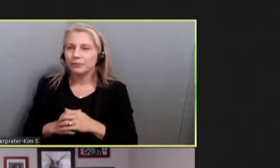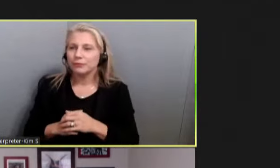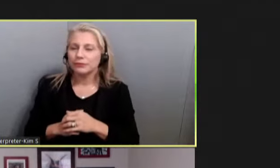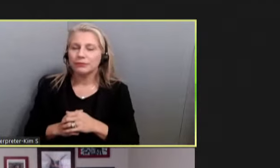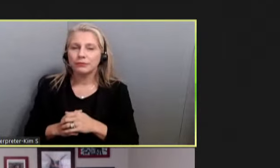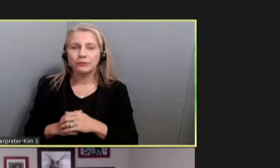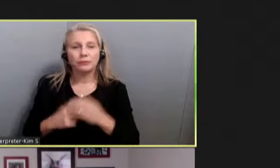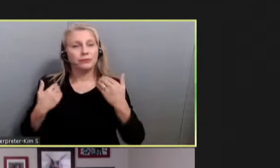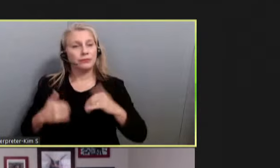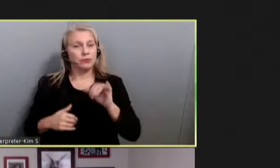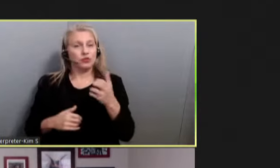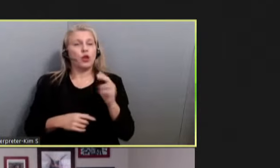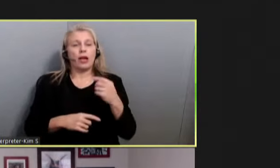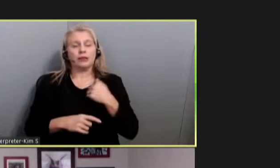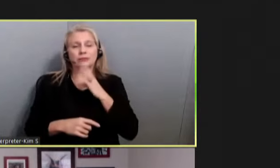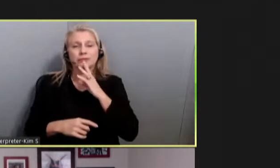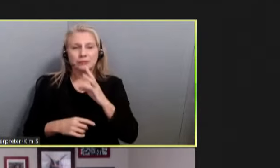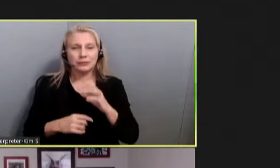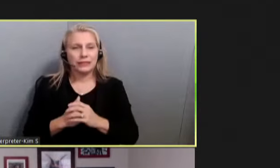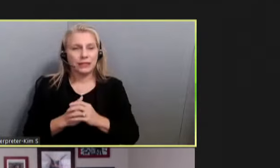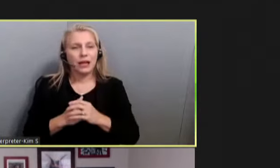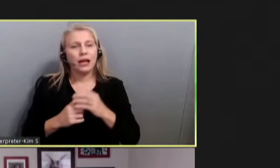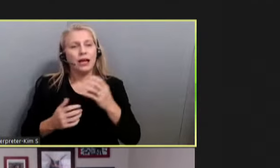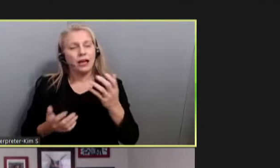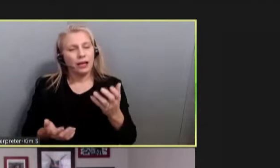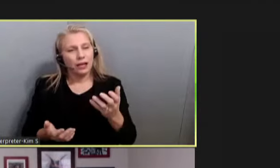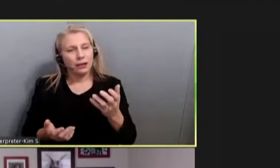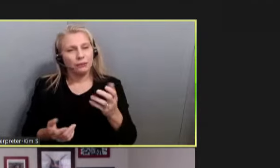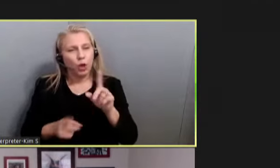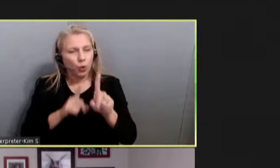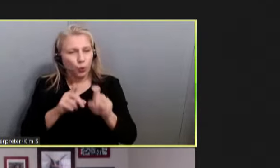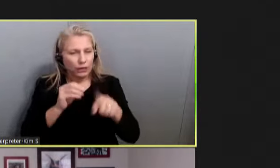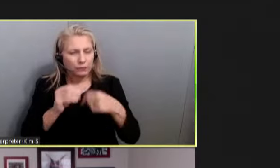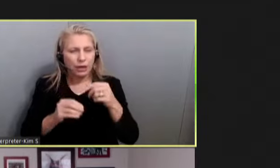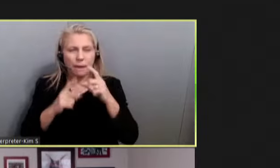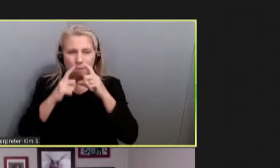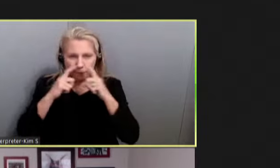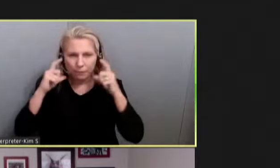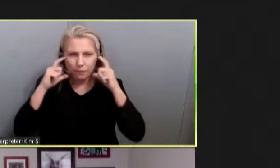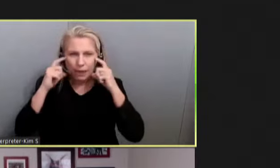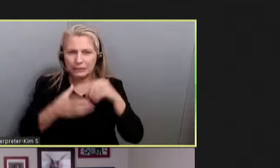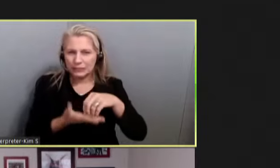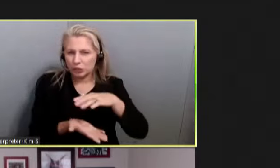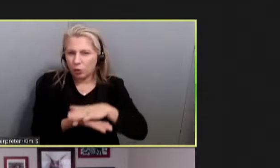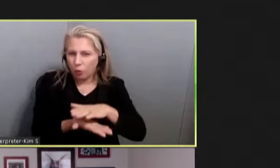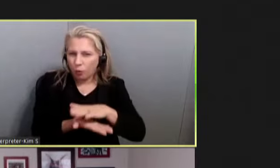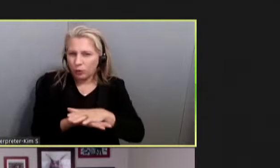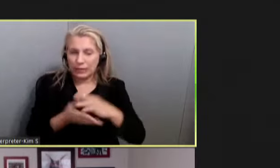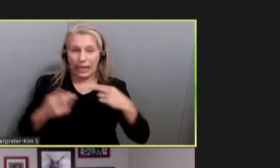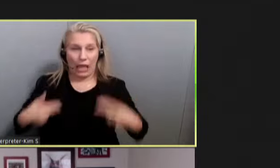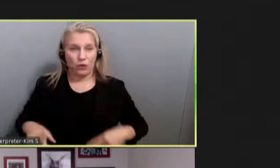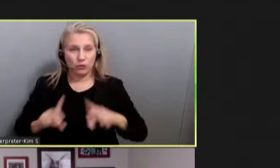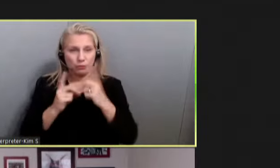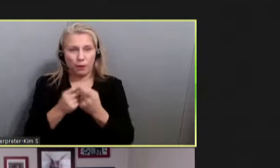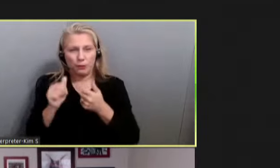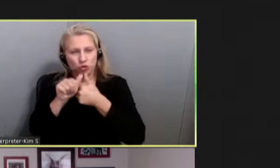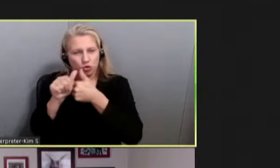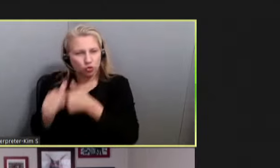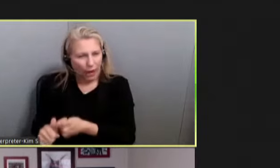Hi there, John Daly, Colorado Public Radio. Question about masks in schools. Is the health department